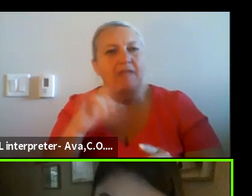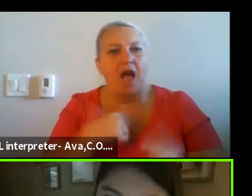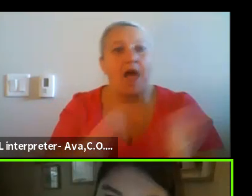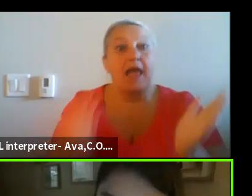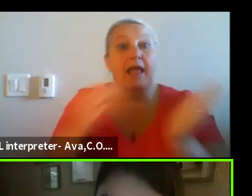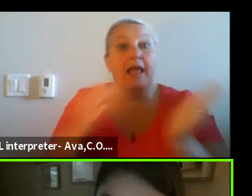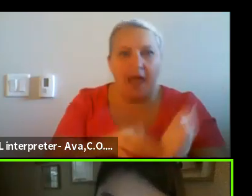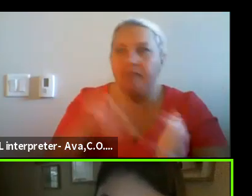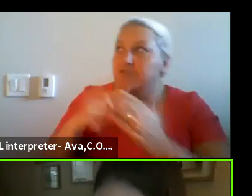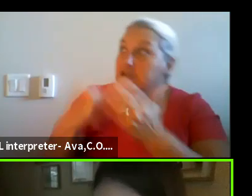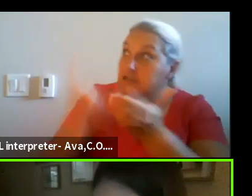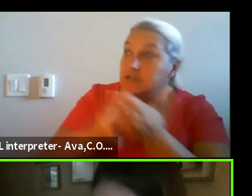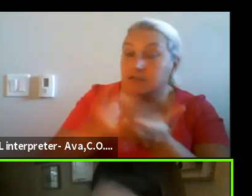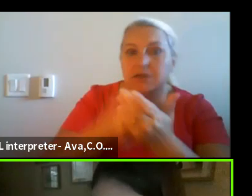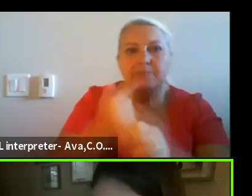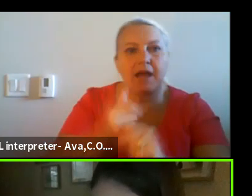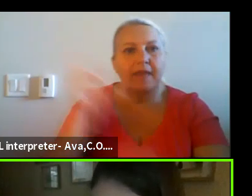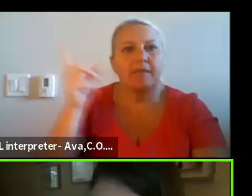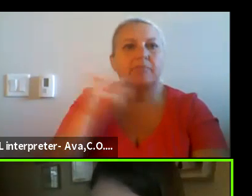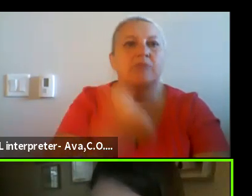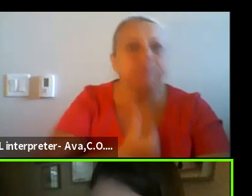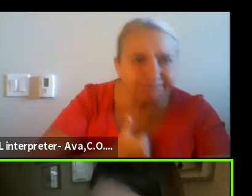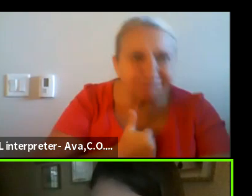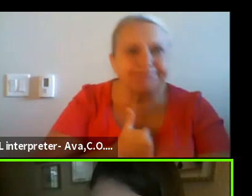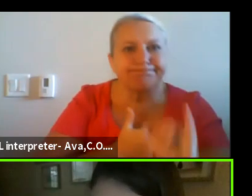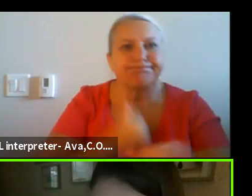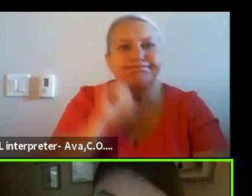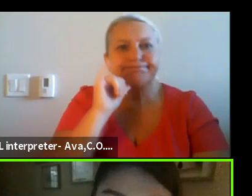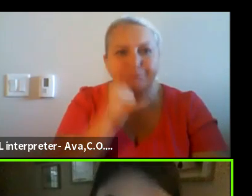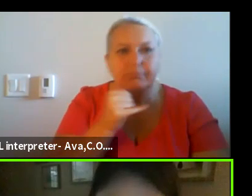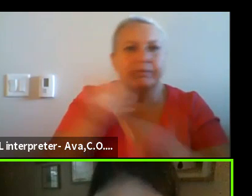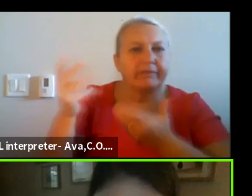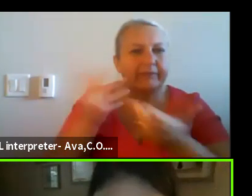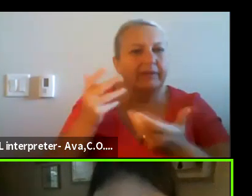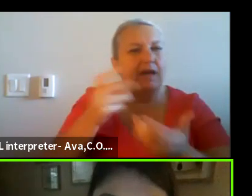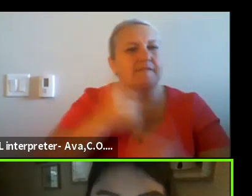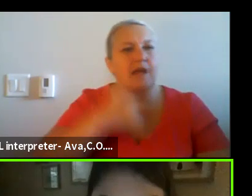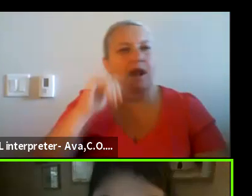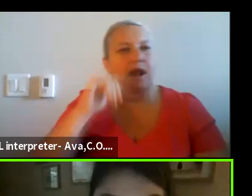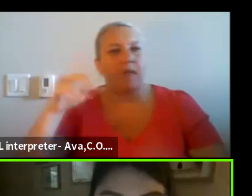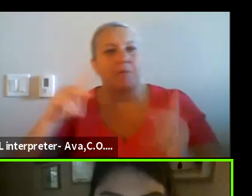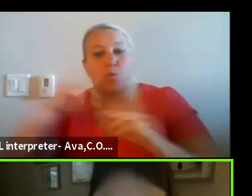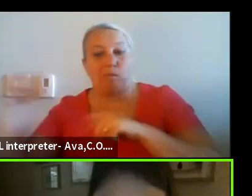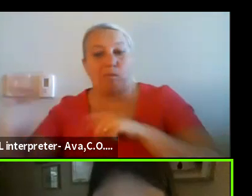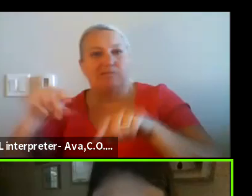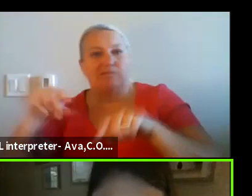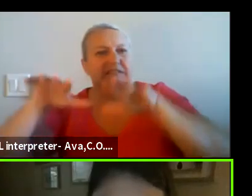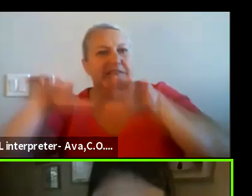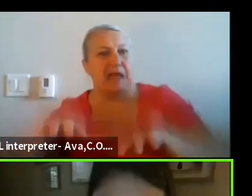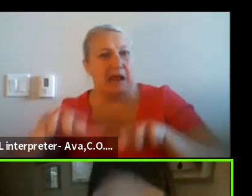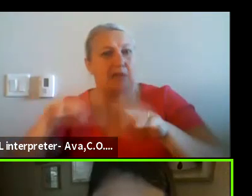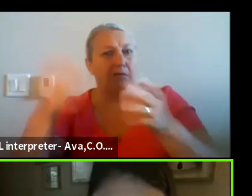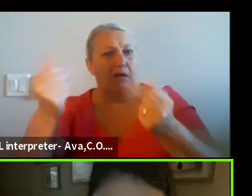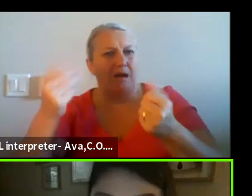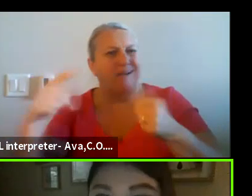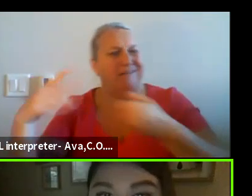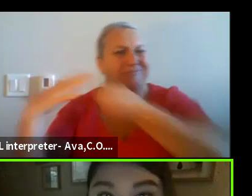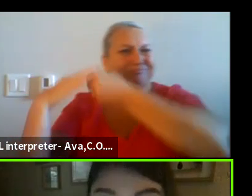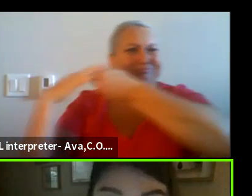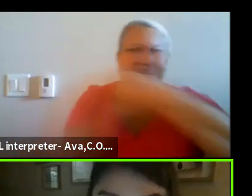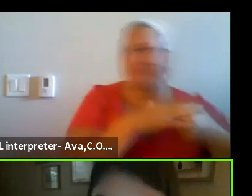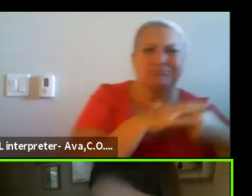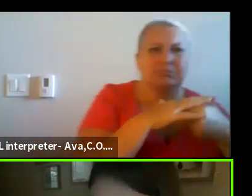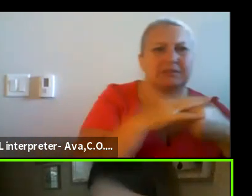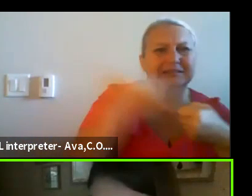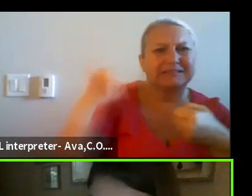reconciled. But yeah, so that's what I think of the settler suppression, because we're suppressing our own honesties and ability to be